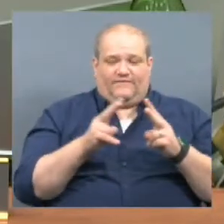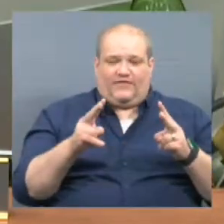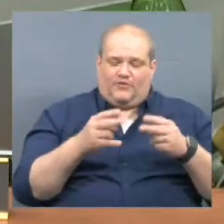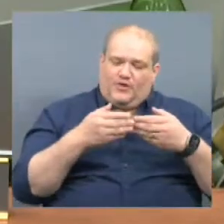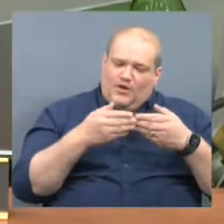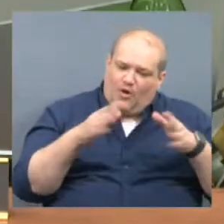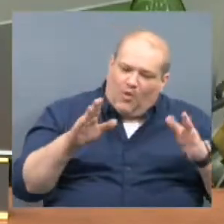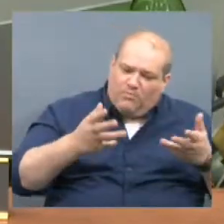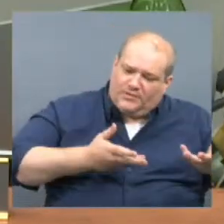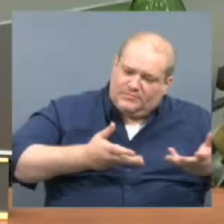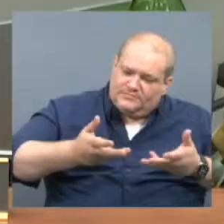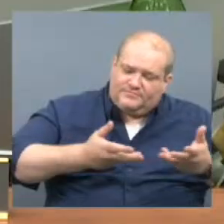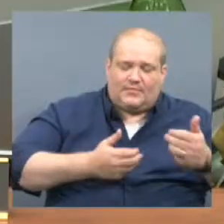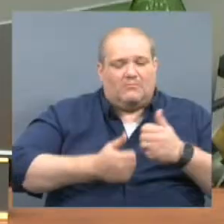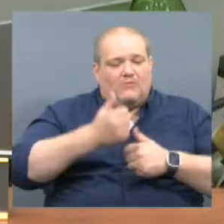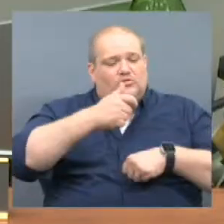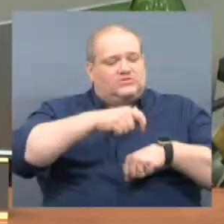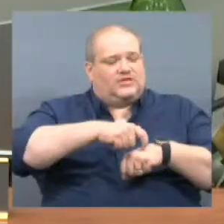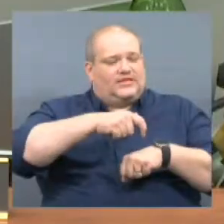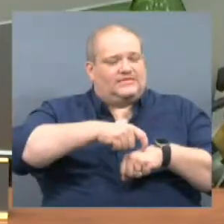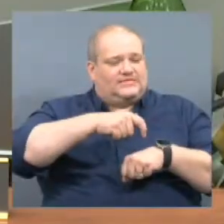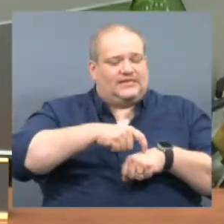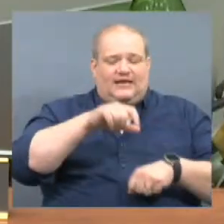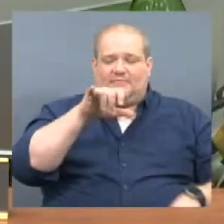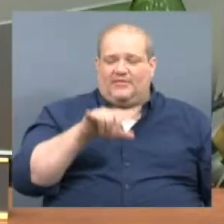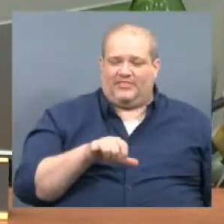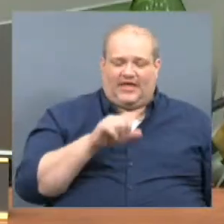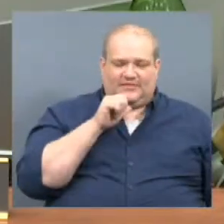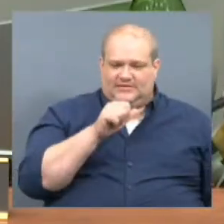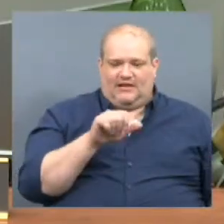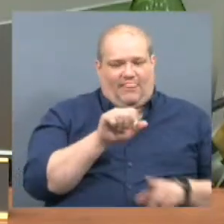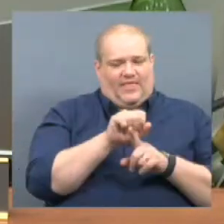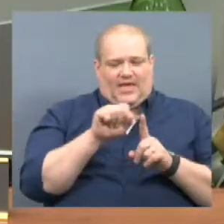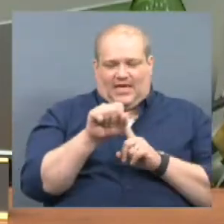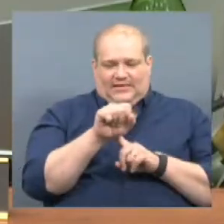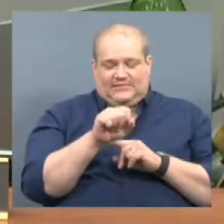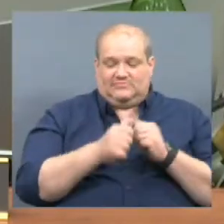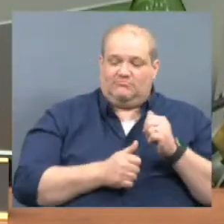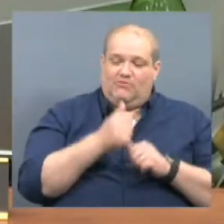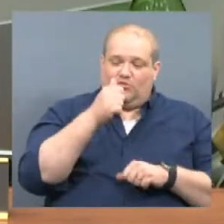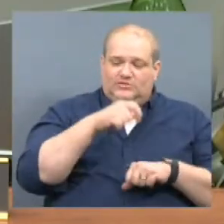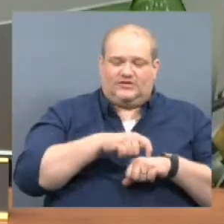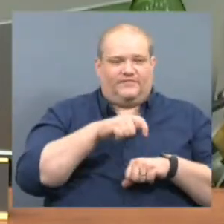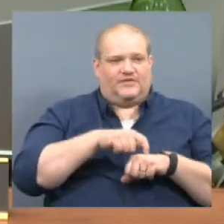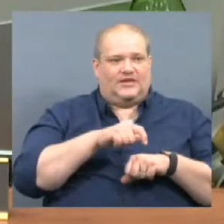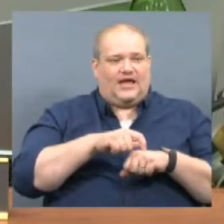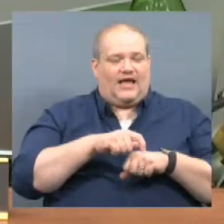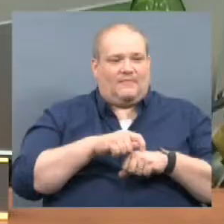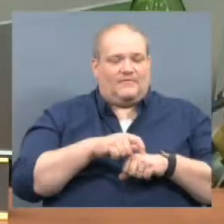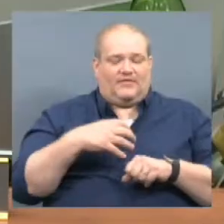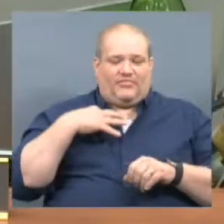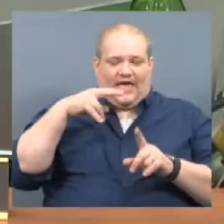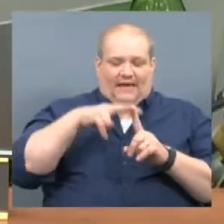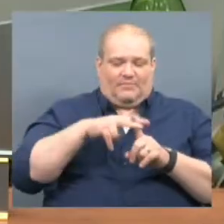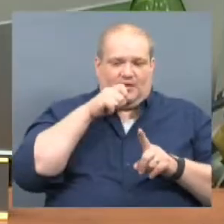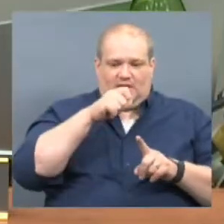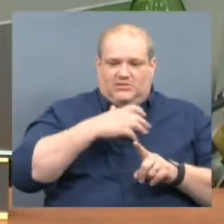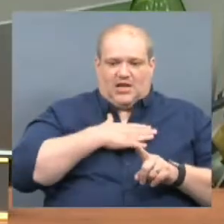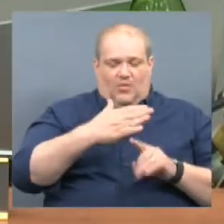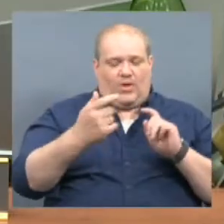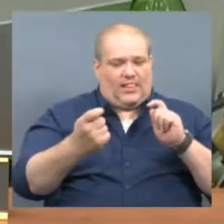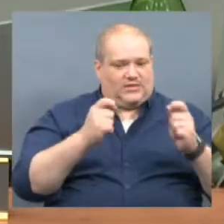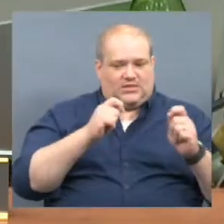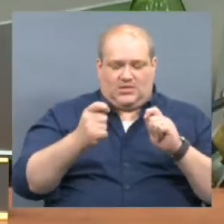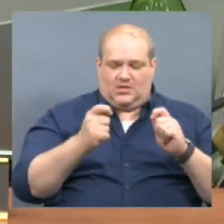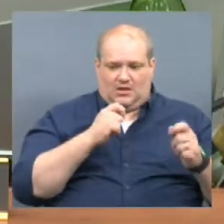open. Most of the time, that's not the case. Most of the time, if the applicant is not willing to budge,